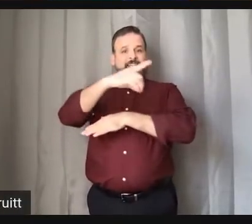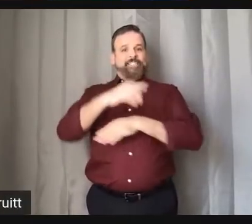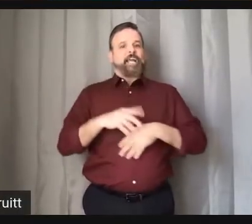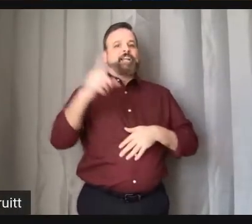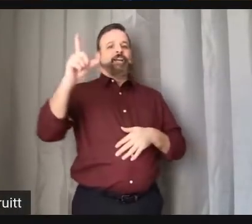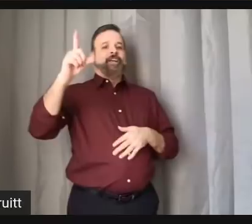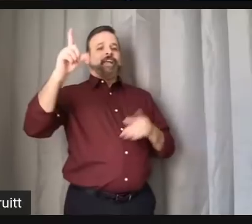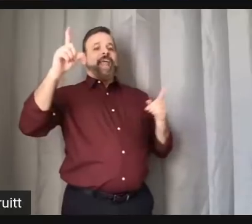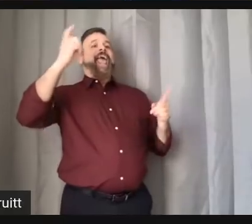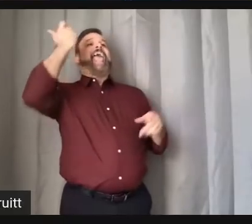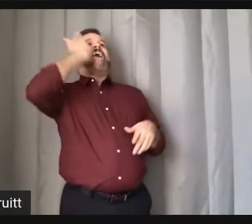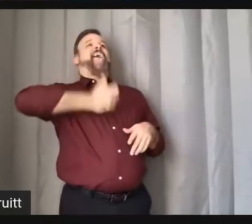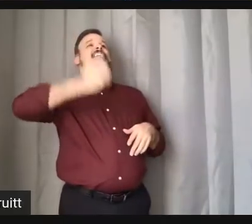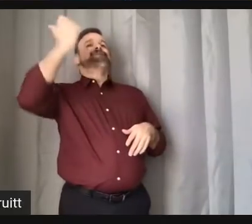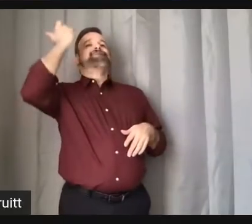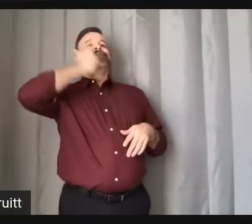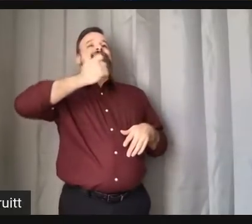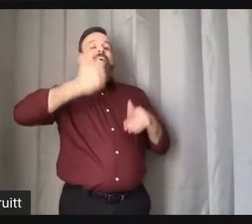day of my